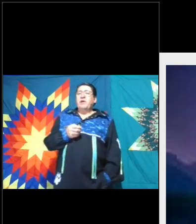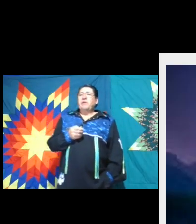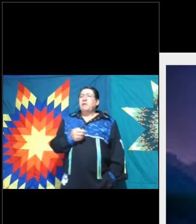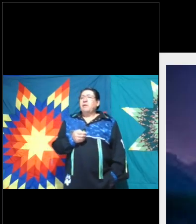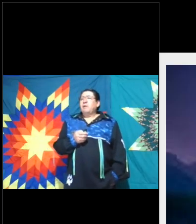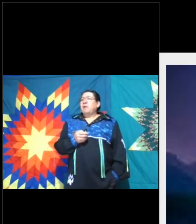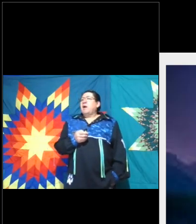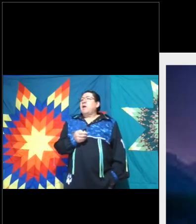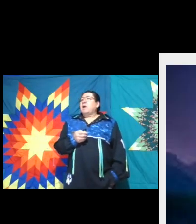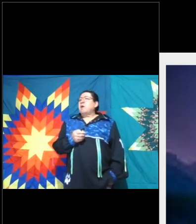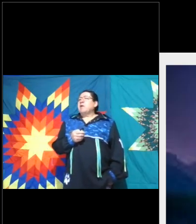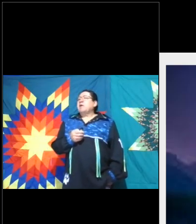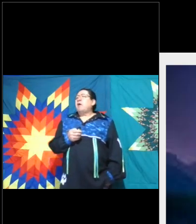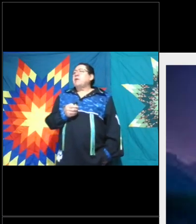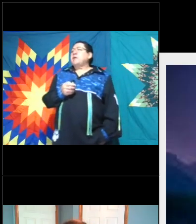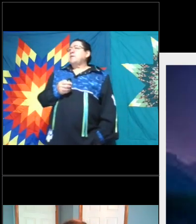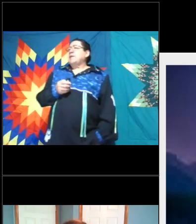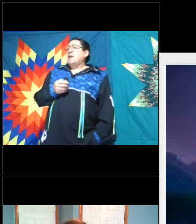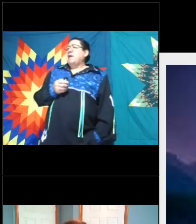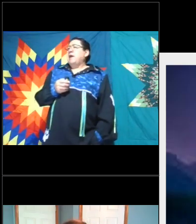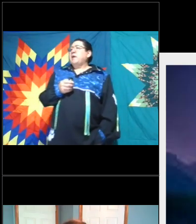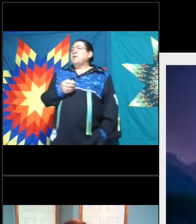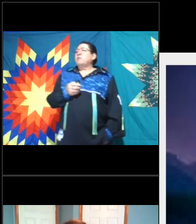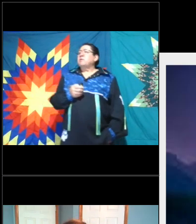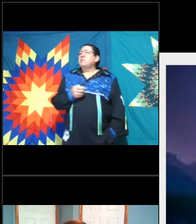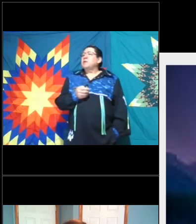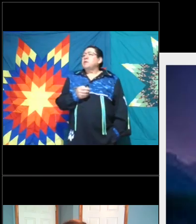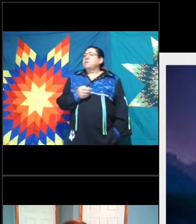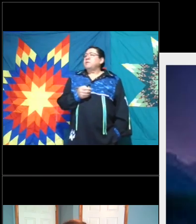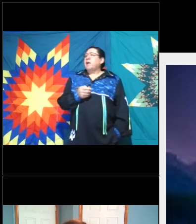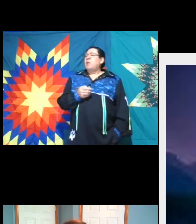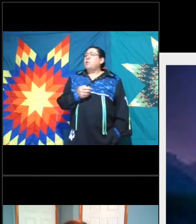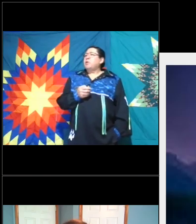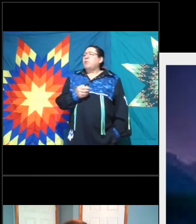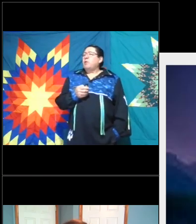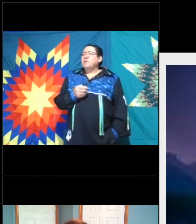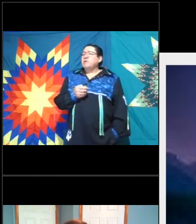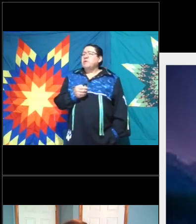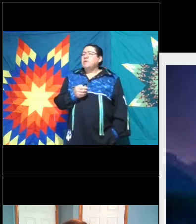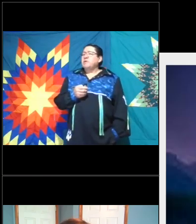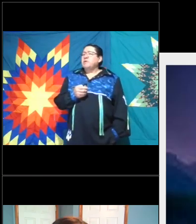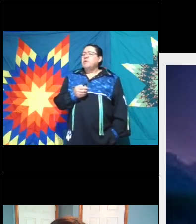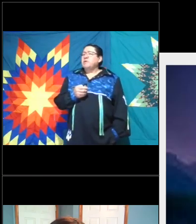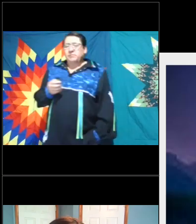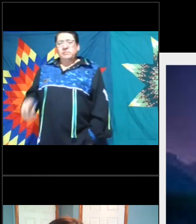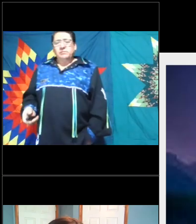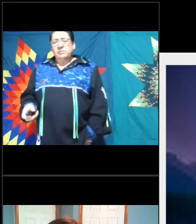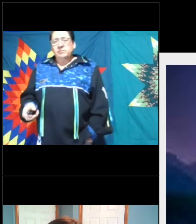question period, my colleagues Hannah and Laurel can help with the questions.